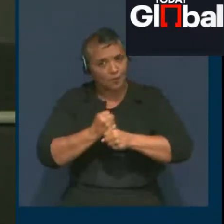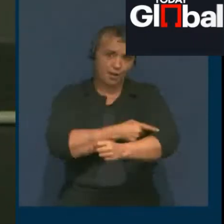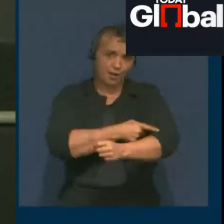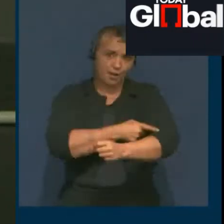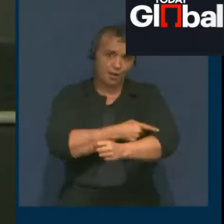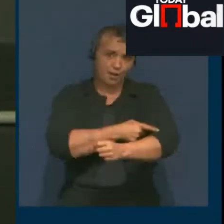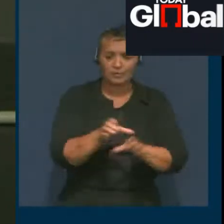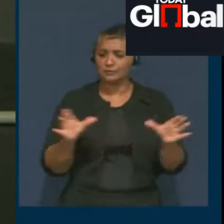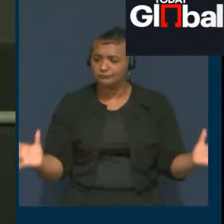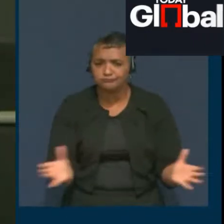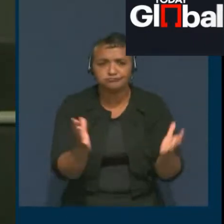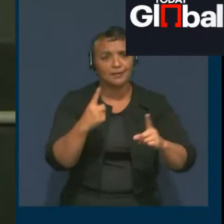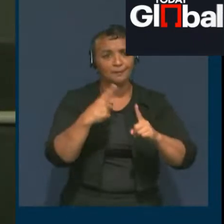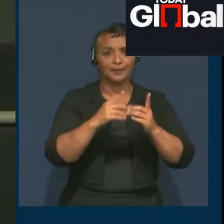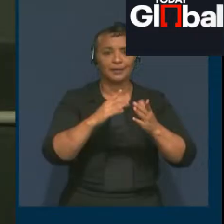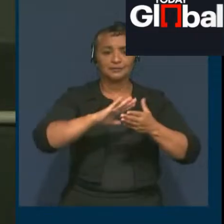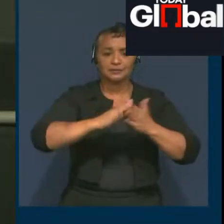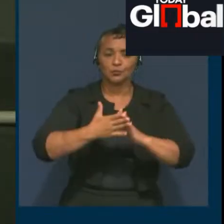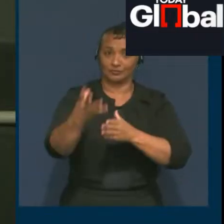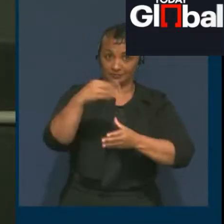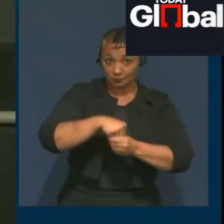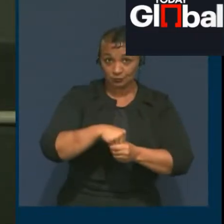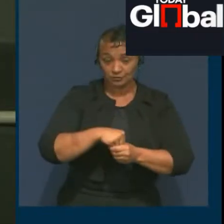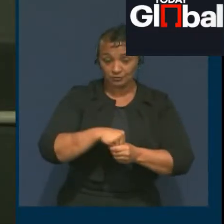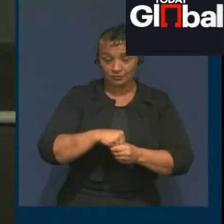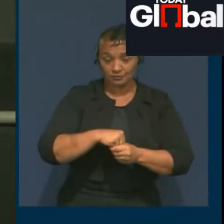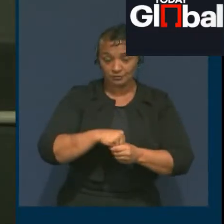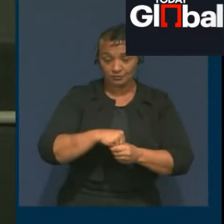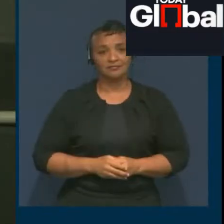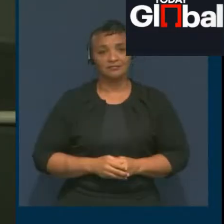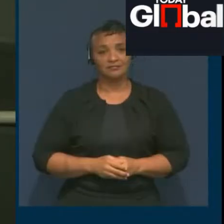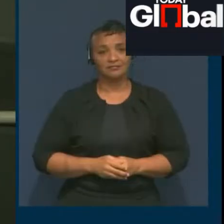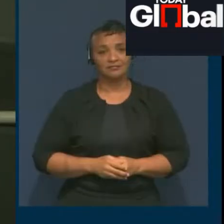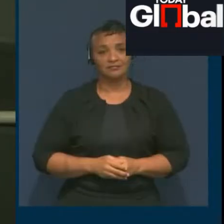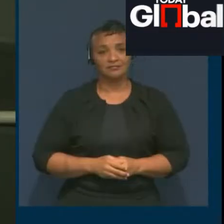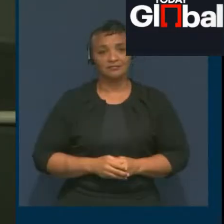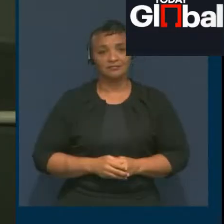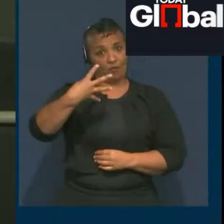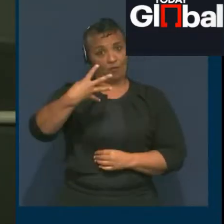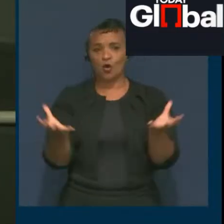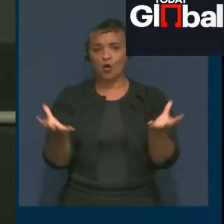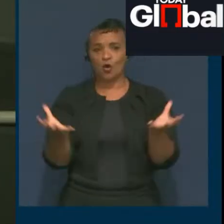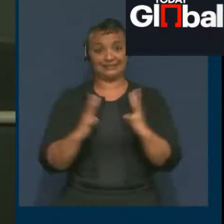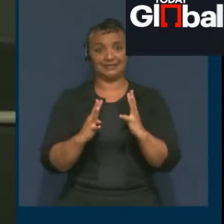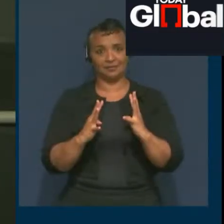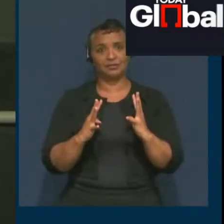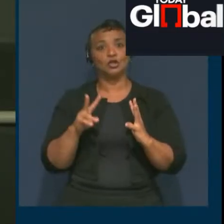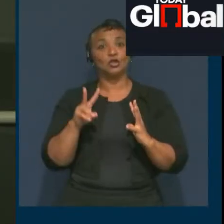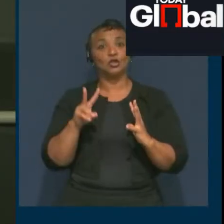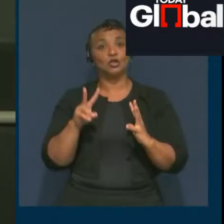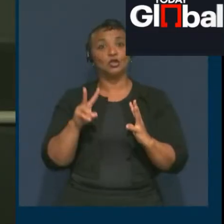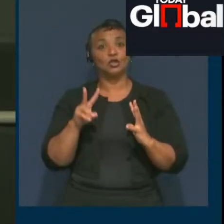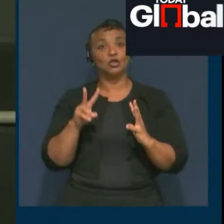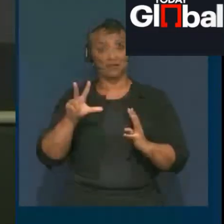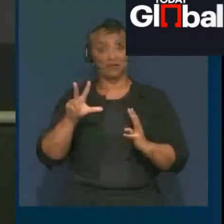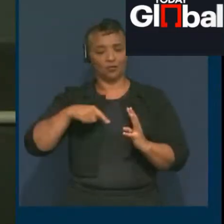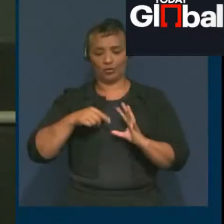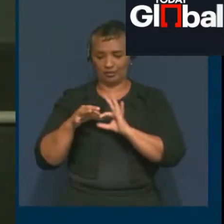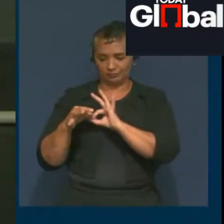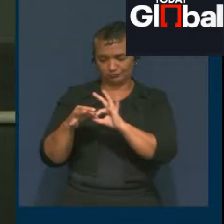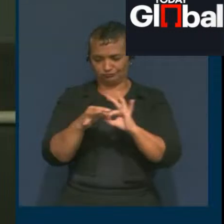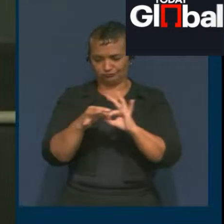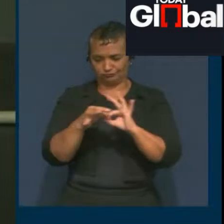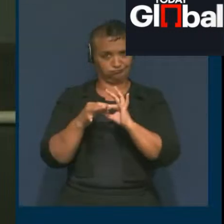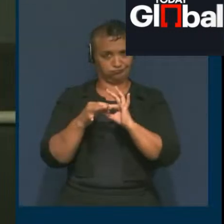community participation. Hosting the 4th Global Disability Summit in Doha in 2028 in cooperation with the International